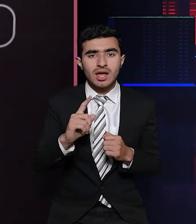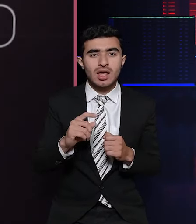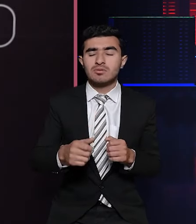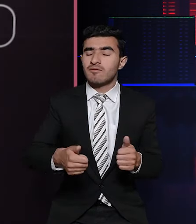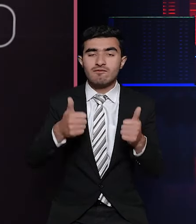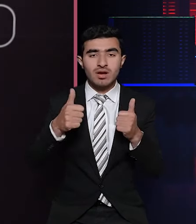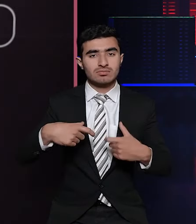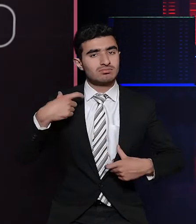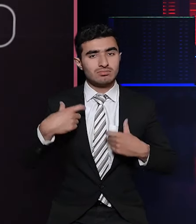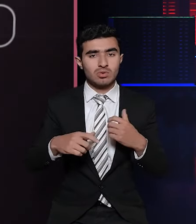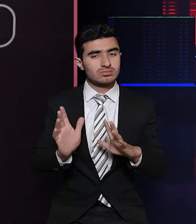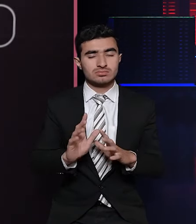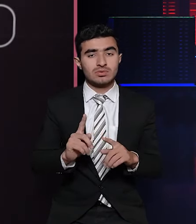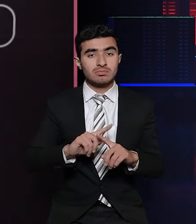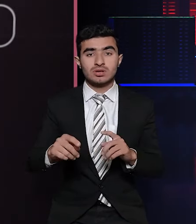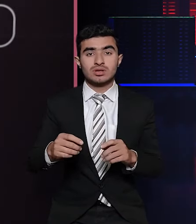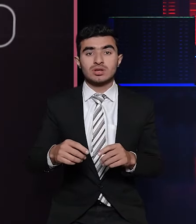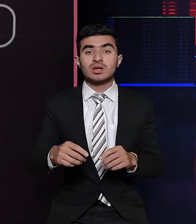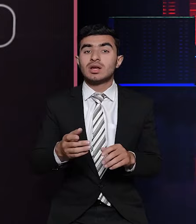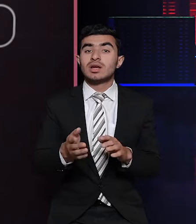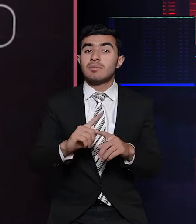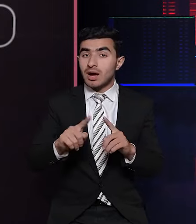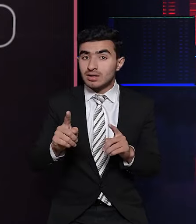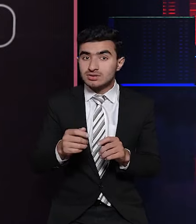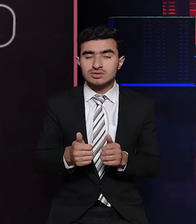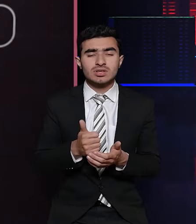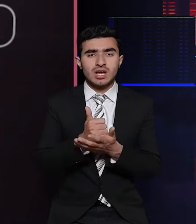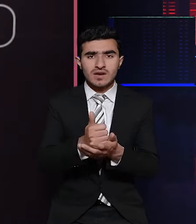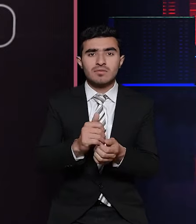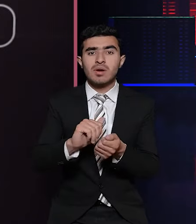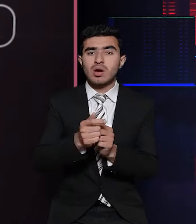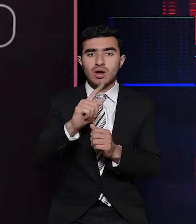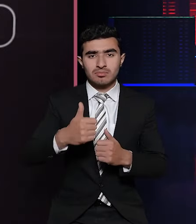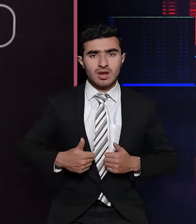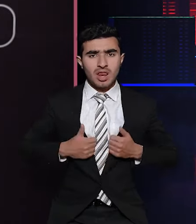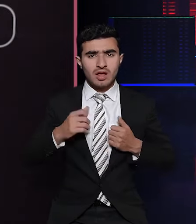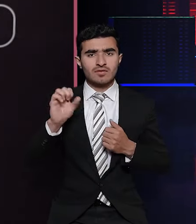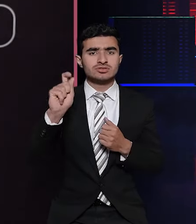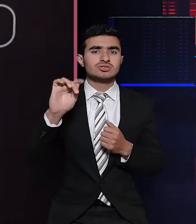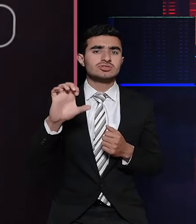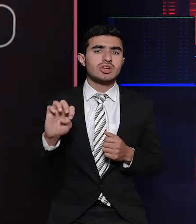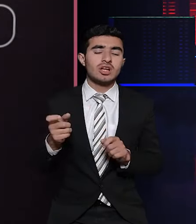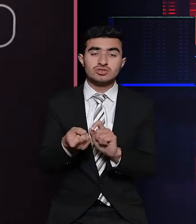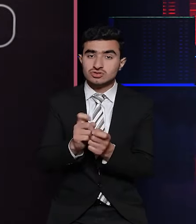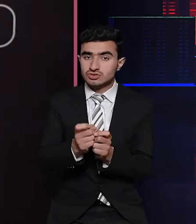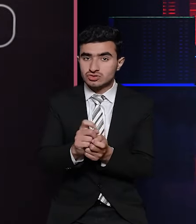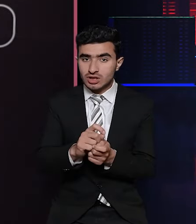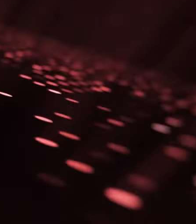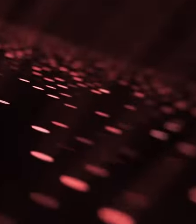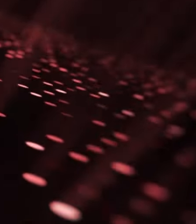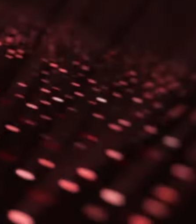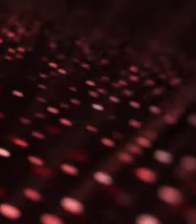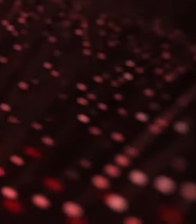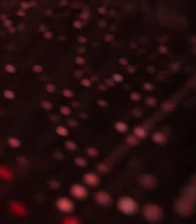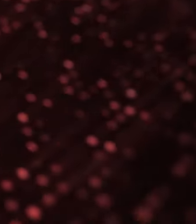Instead, making and maintaining lifestyle changes rests on being well-informed and